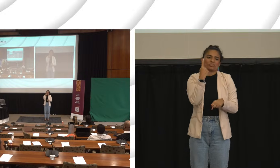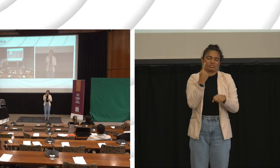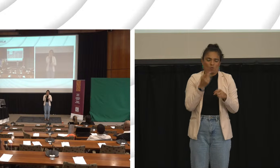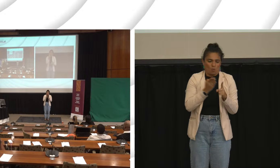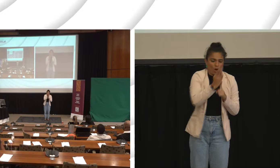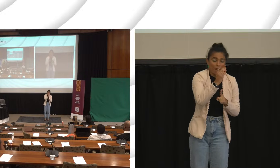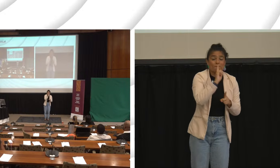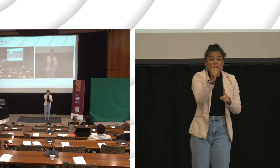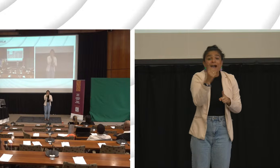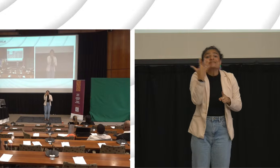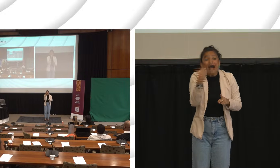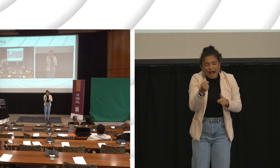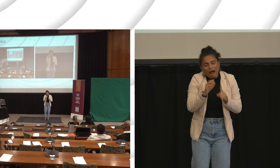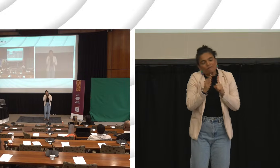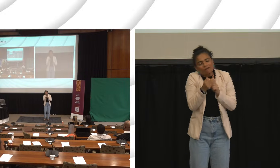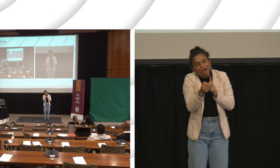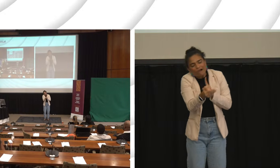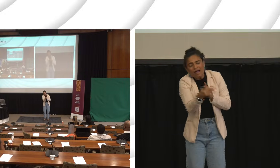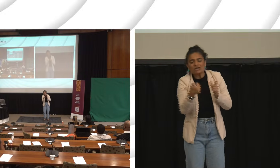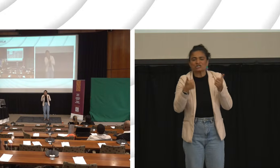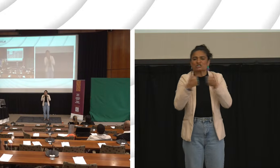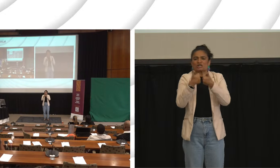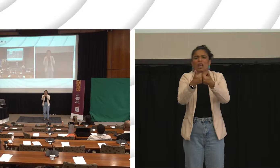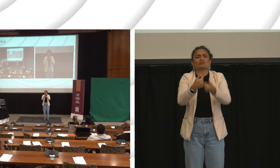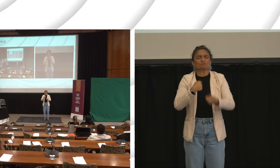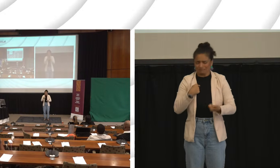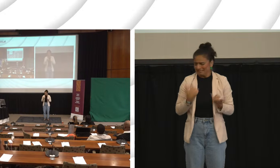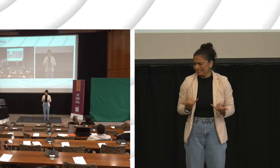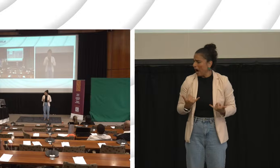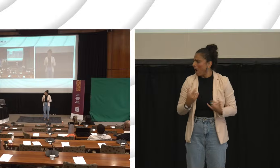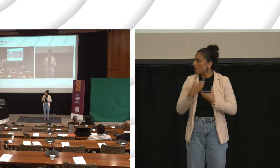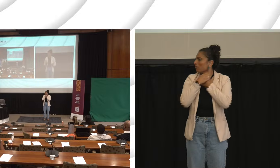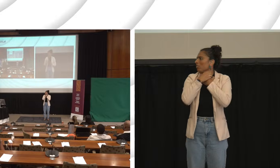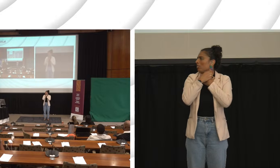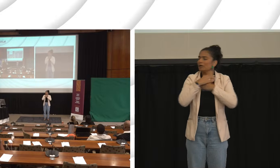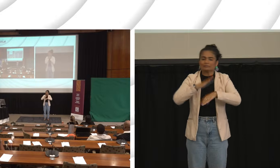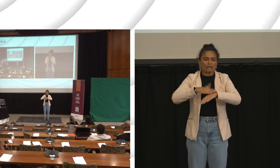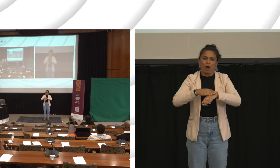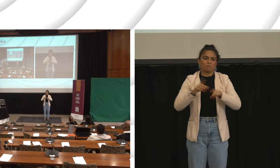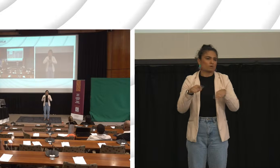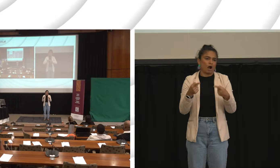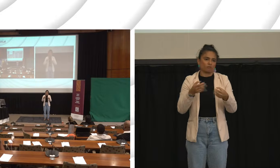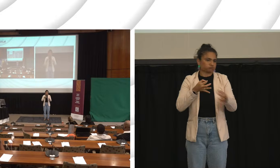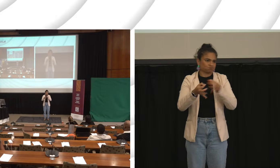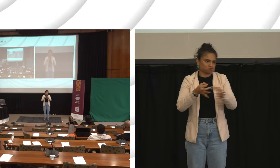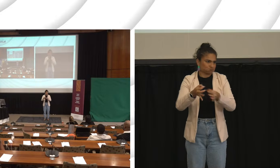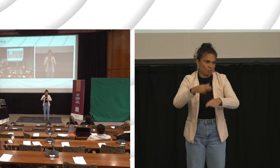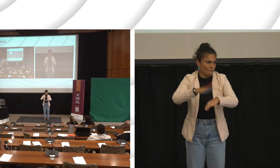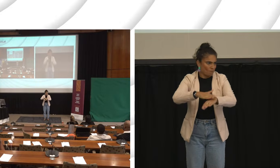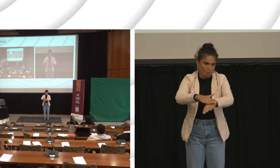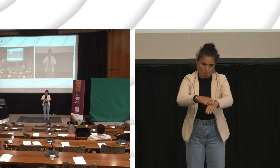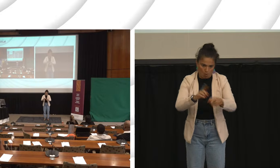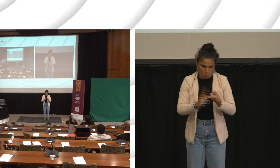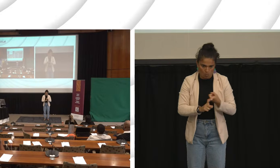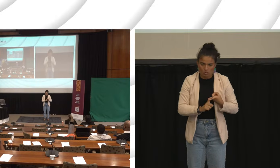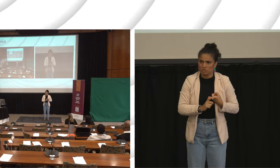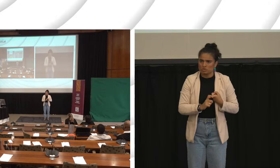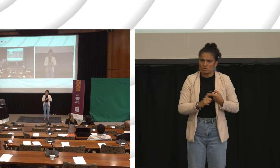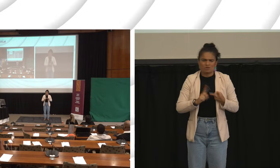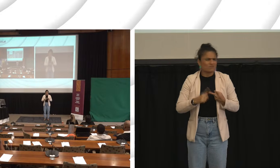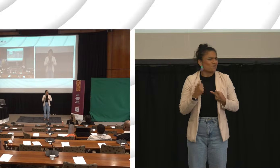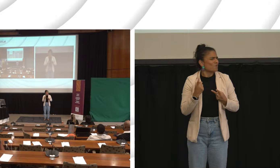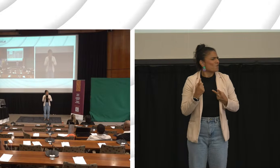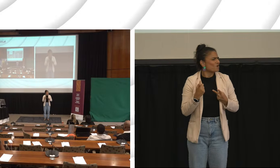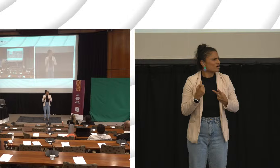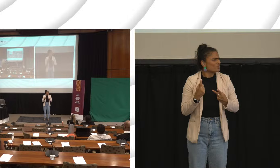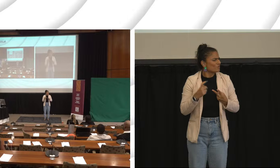none of the content on the platform is downloadable. There are other layers of challenges, but we don't have the time now to go more in depth